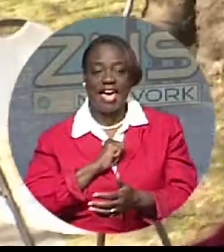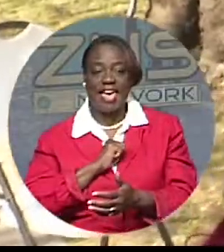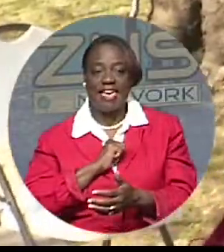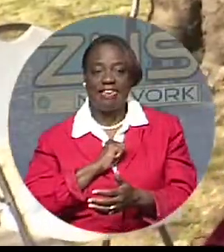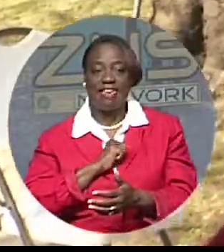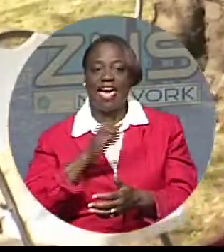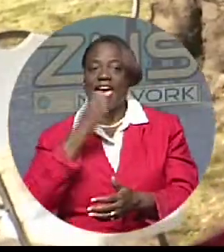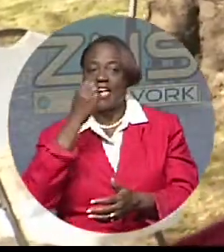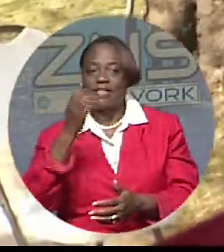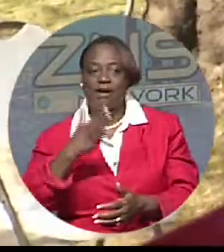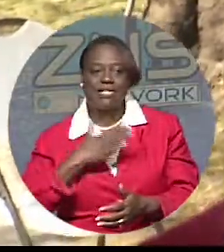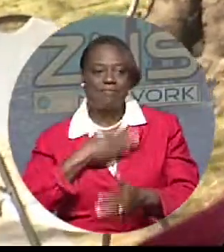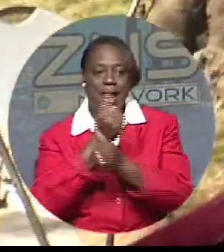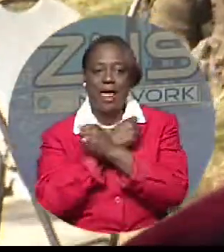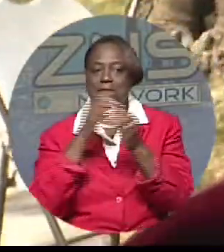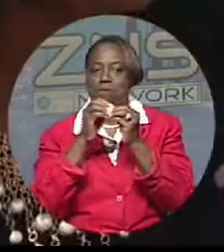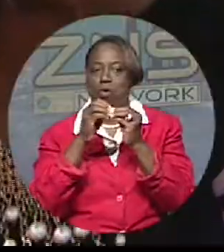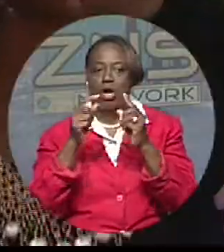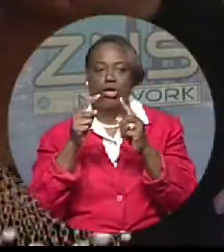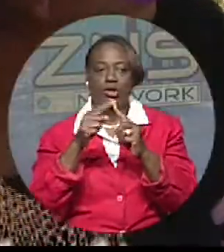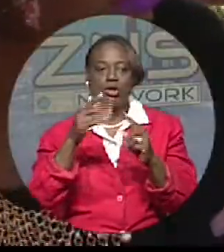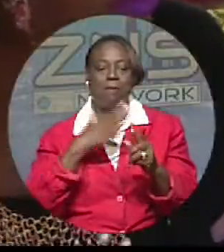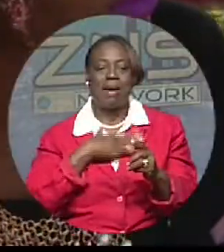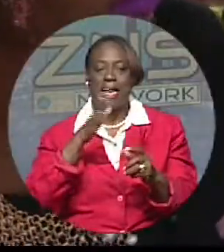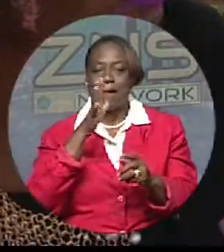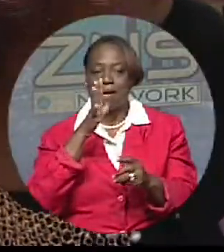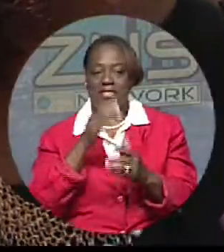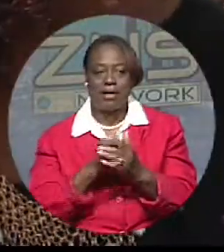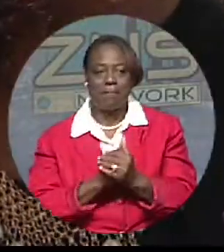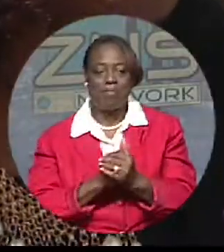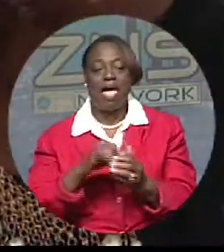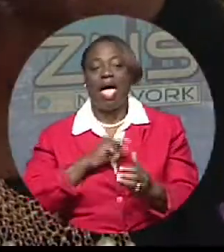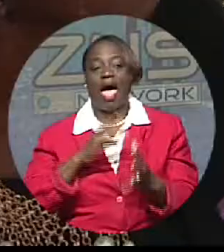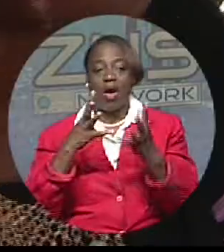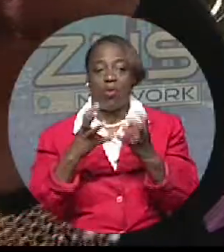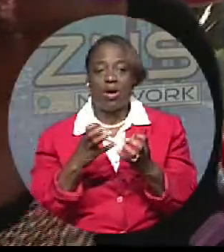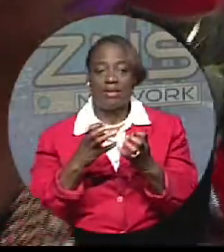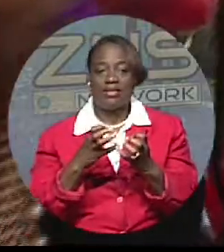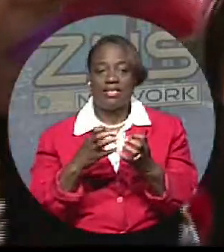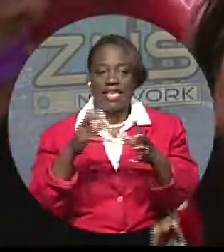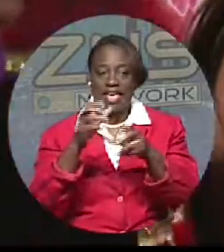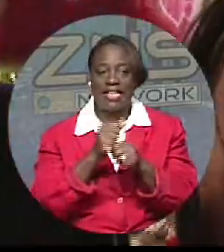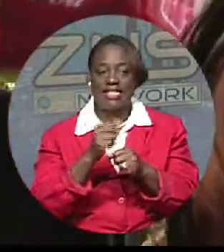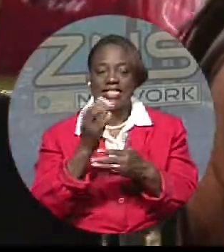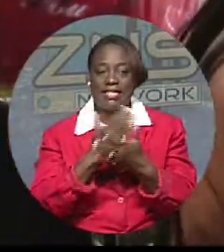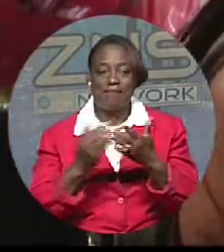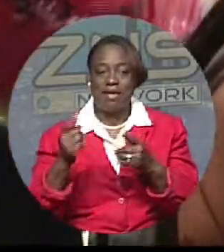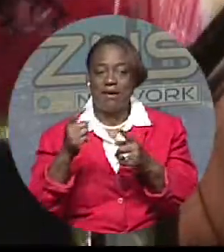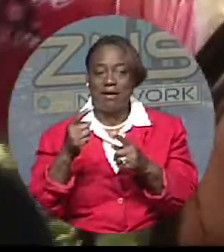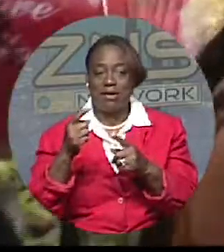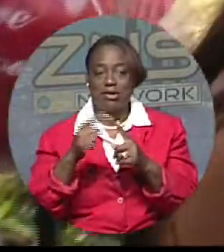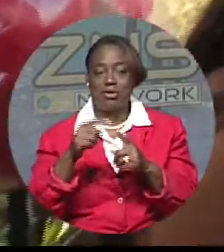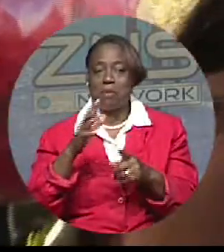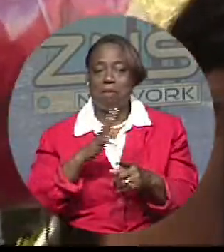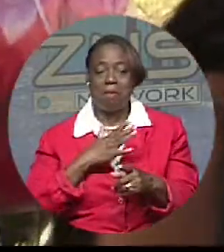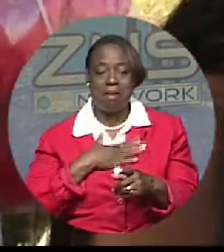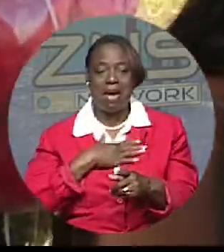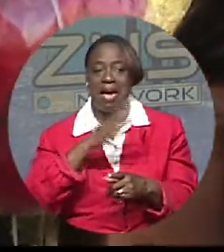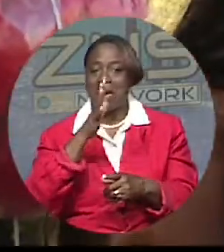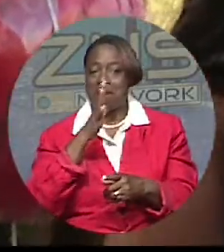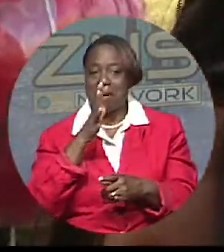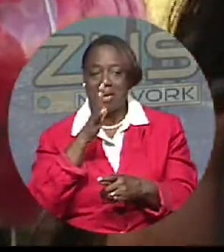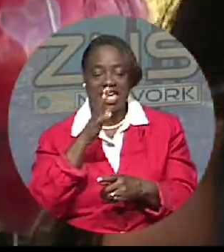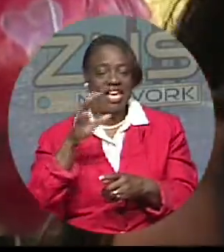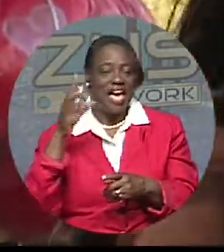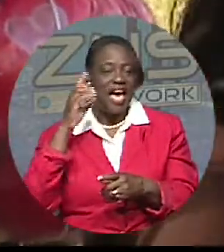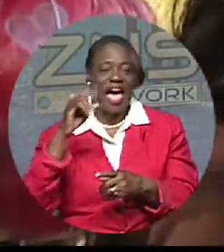express my love even more to her, I guess. I was looking for something for my mom, because she meant so much to me. She's there like forever. I